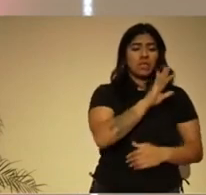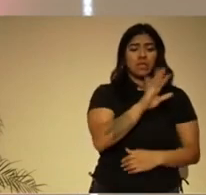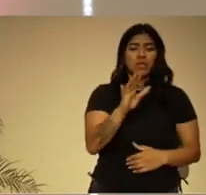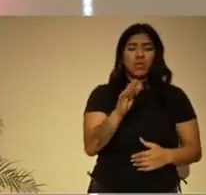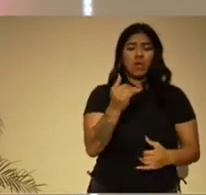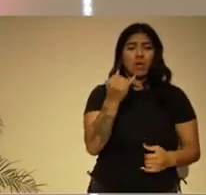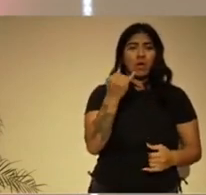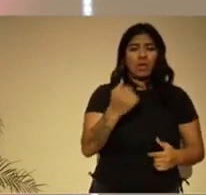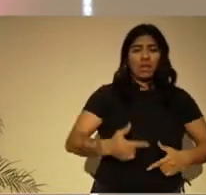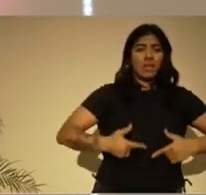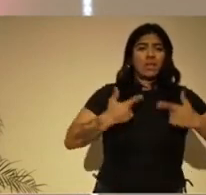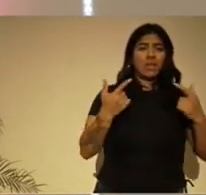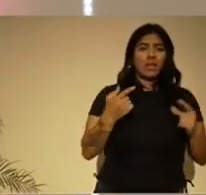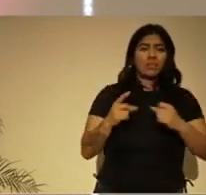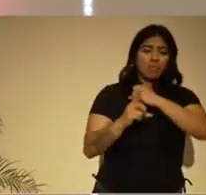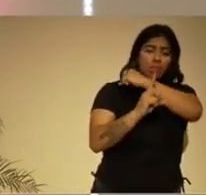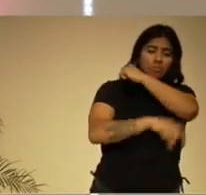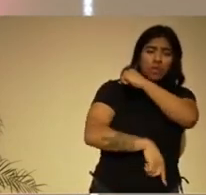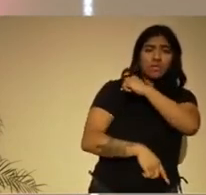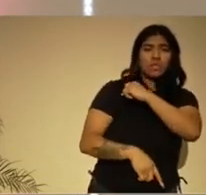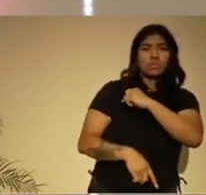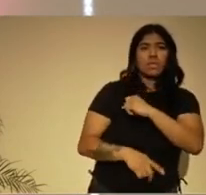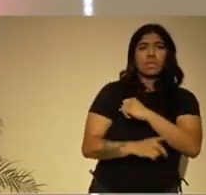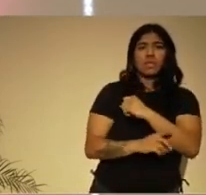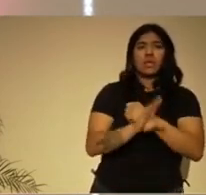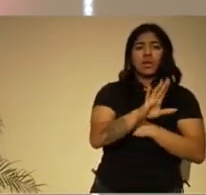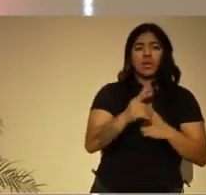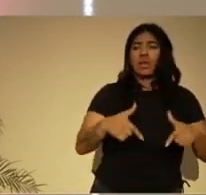biggest punishment, the biggest penalty.